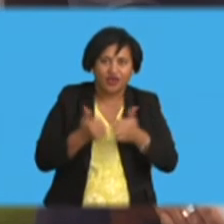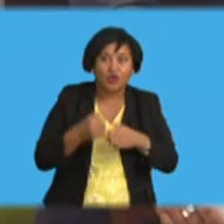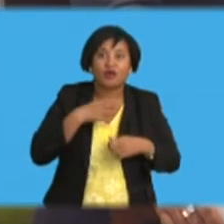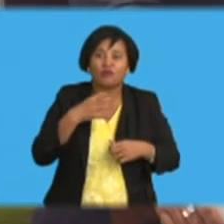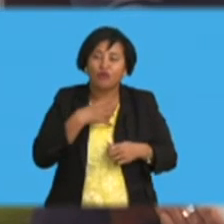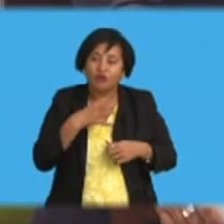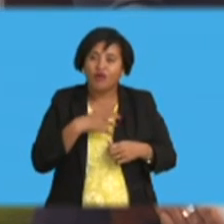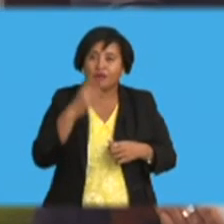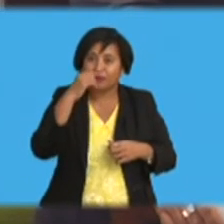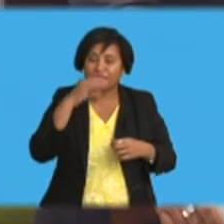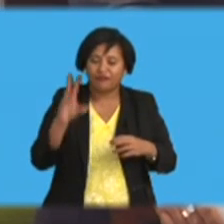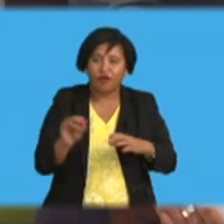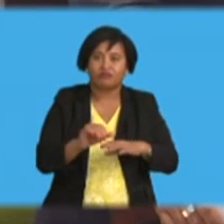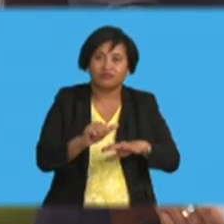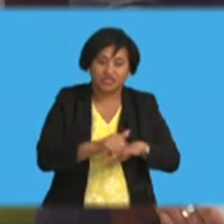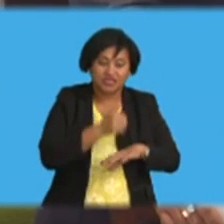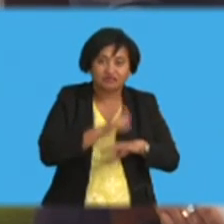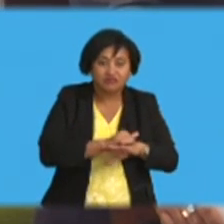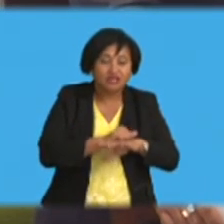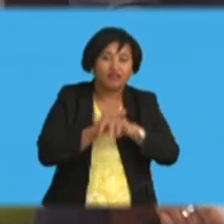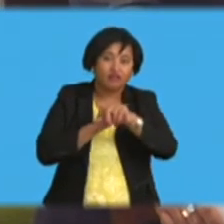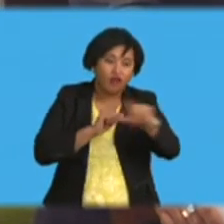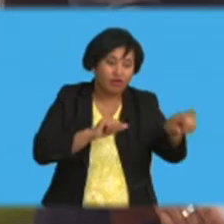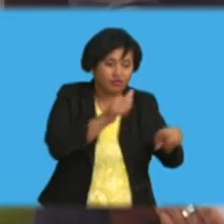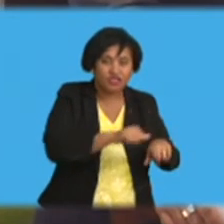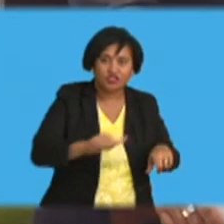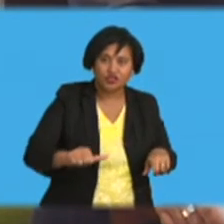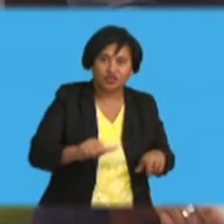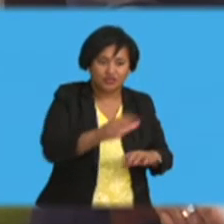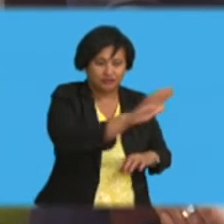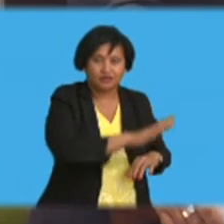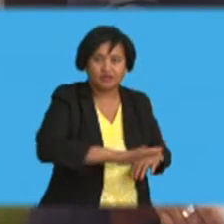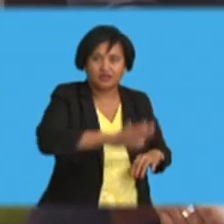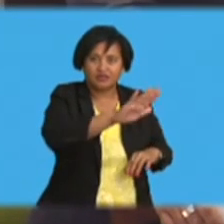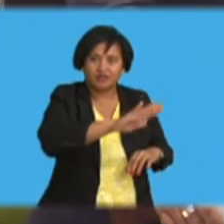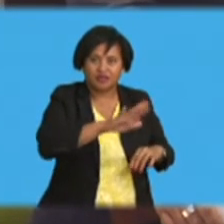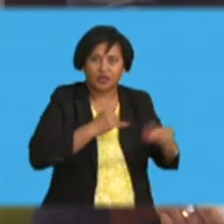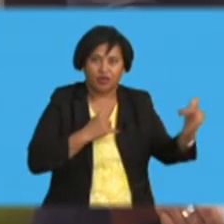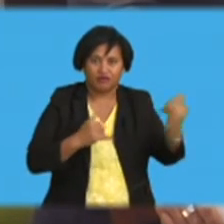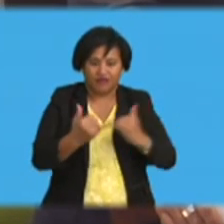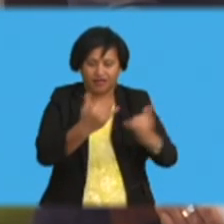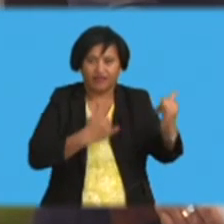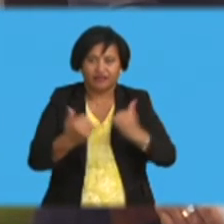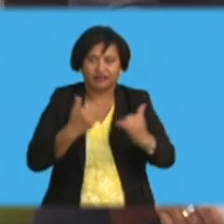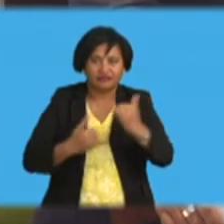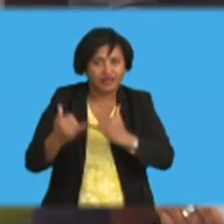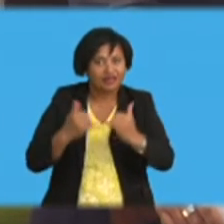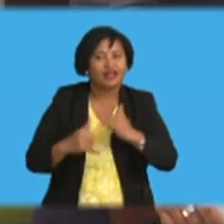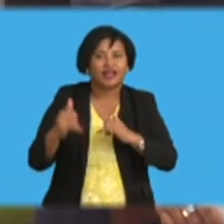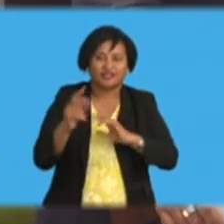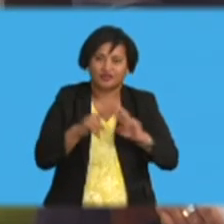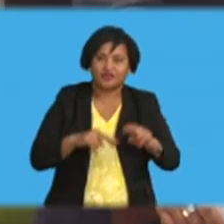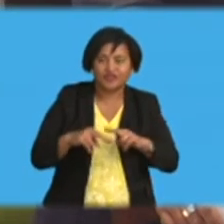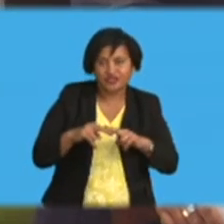more than 20 destinations in Asia, Europe through the Singapore hub. Under the agreement, Singapore Airlines and Silk Air customers can